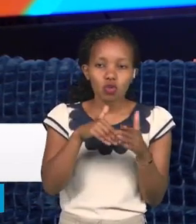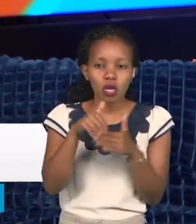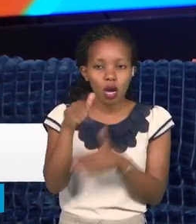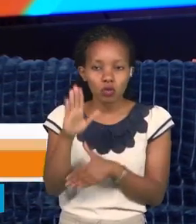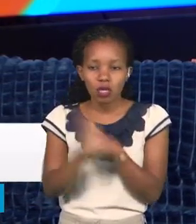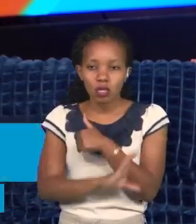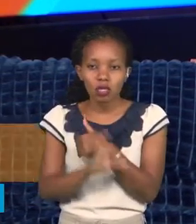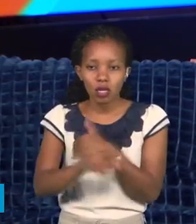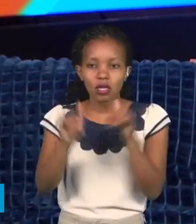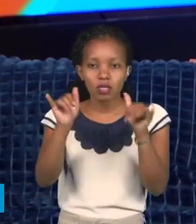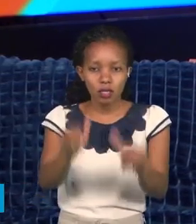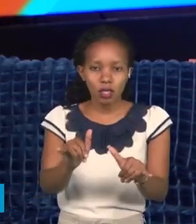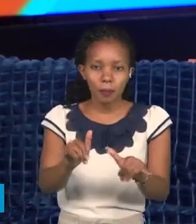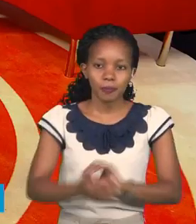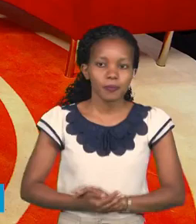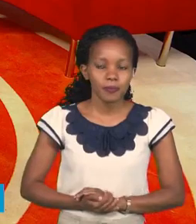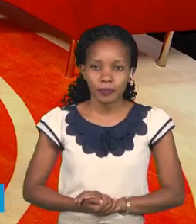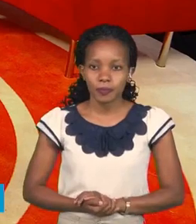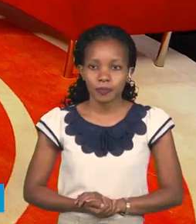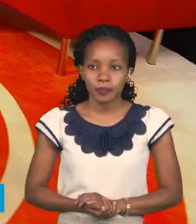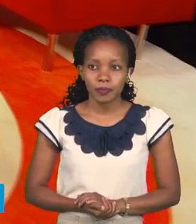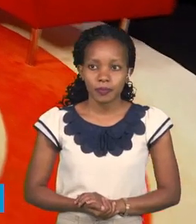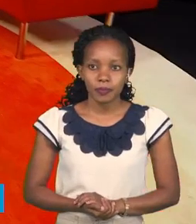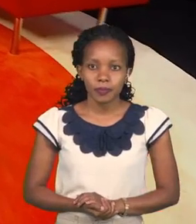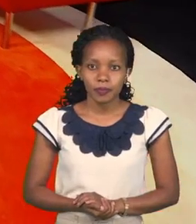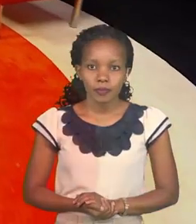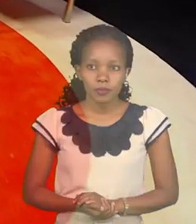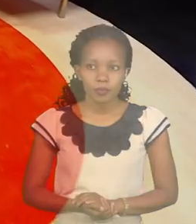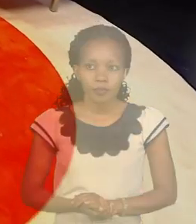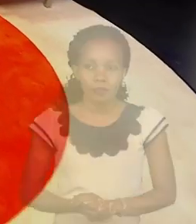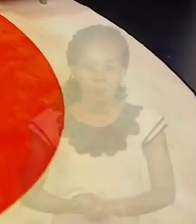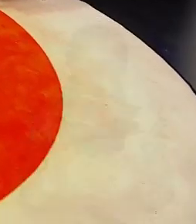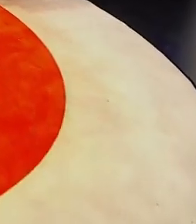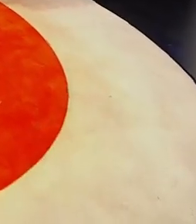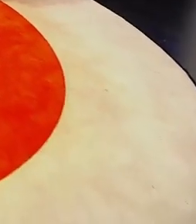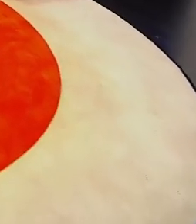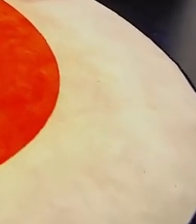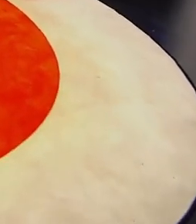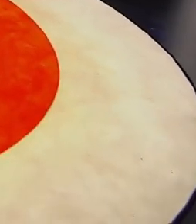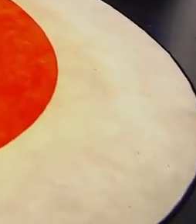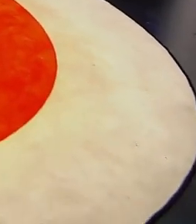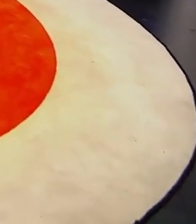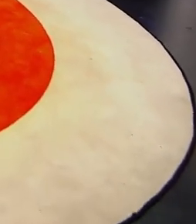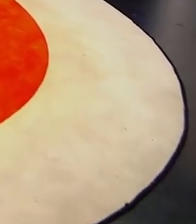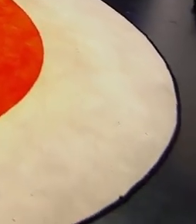All that coming to you after a short break. We'll be right back.